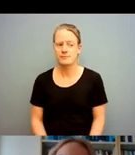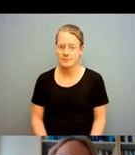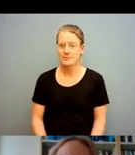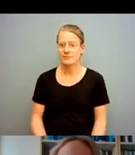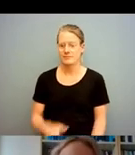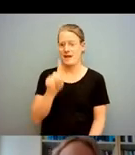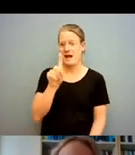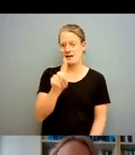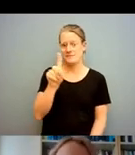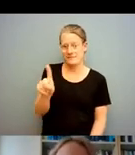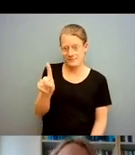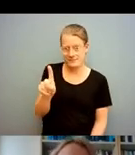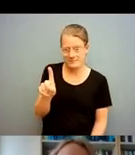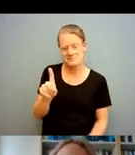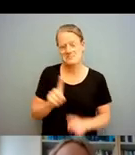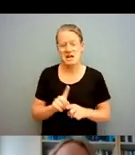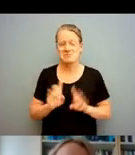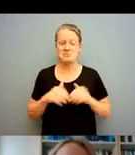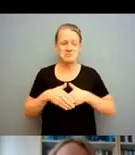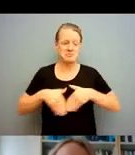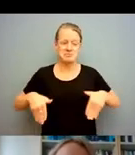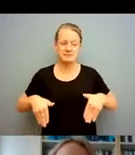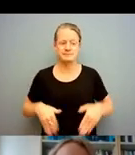or vote against.